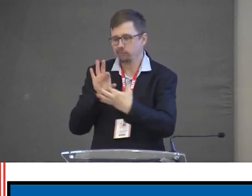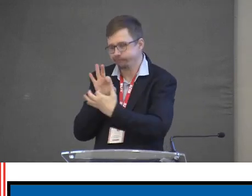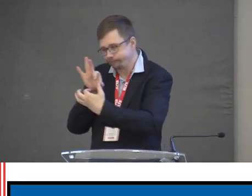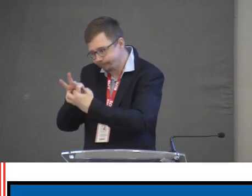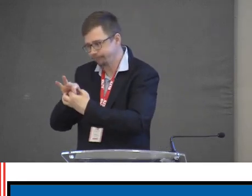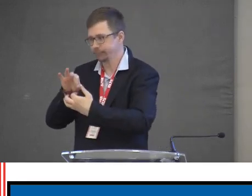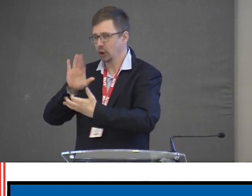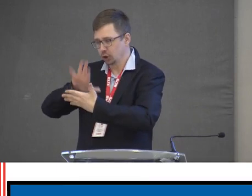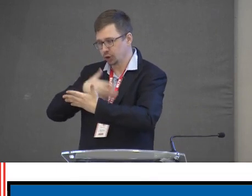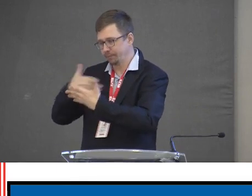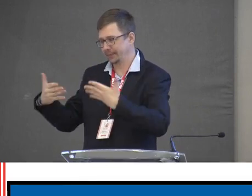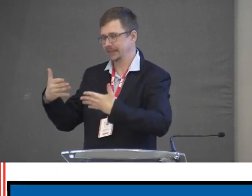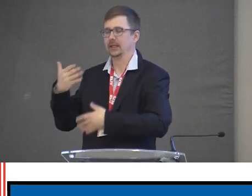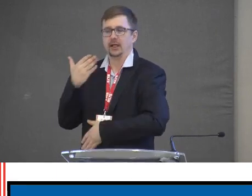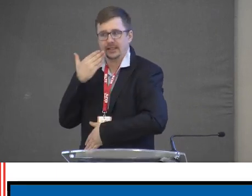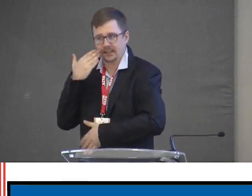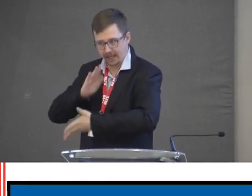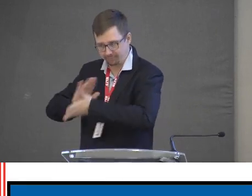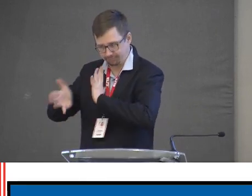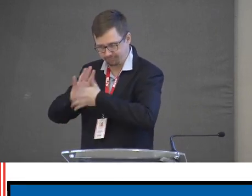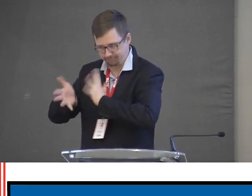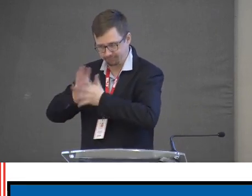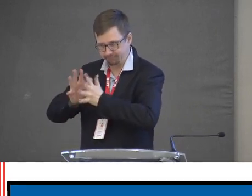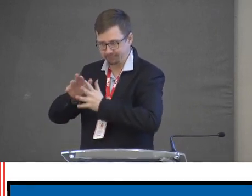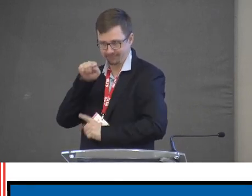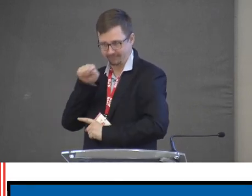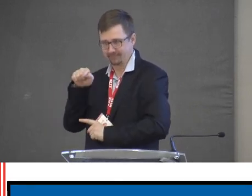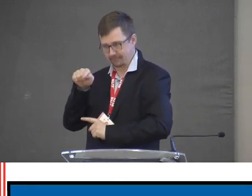one new document, reference